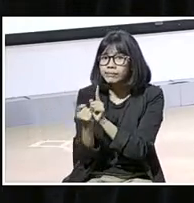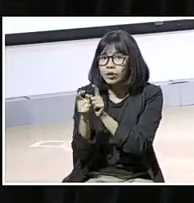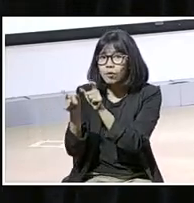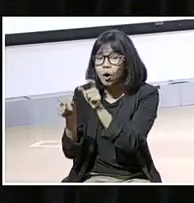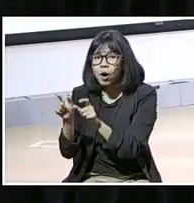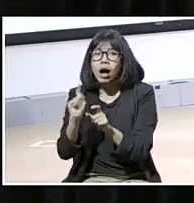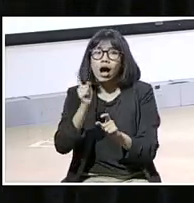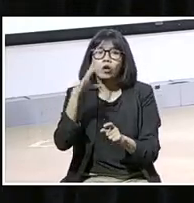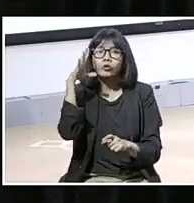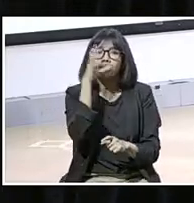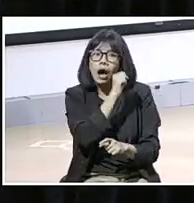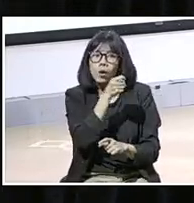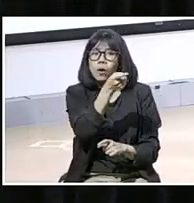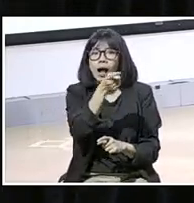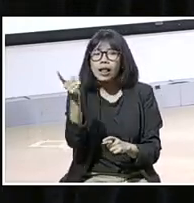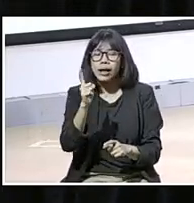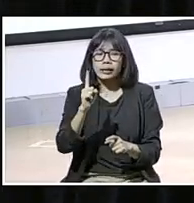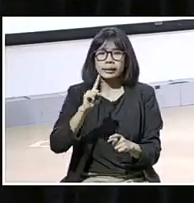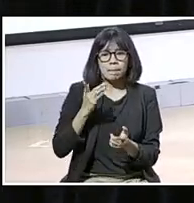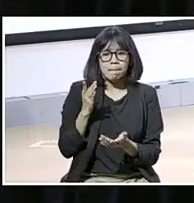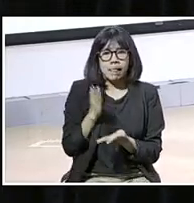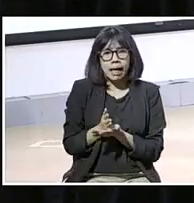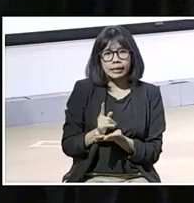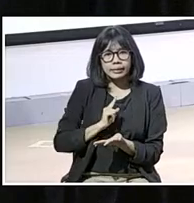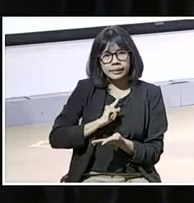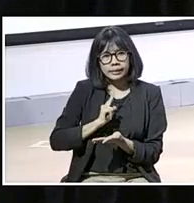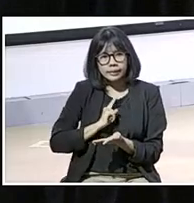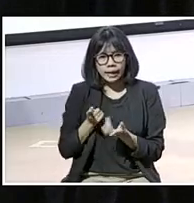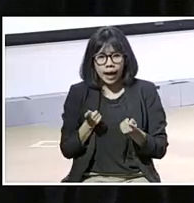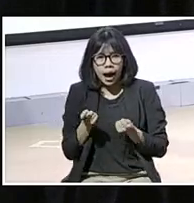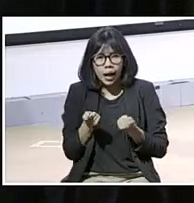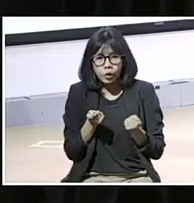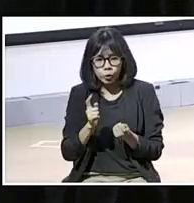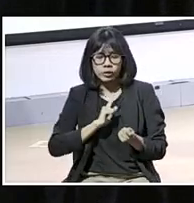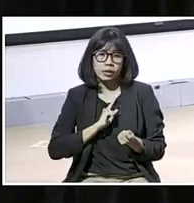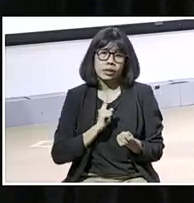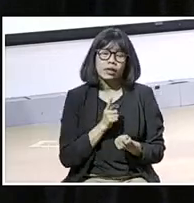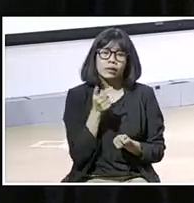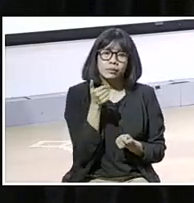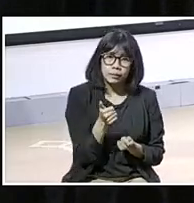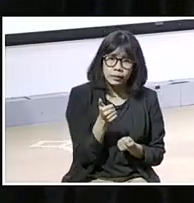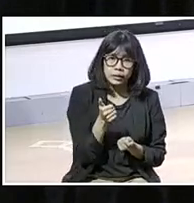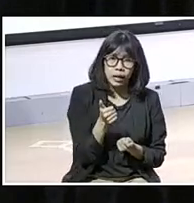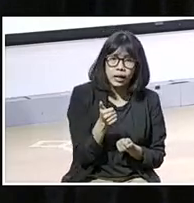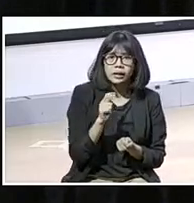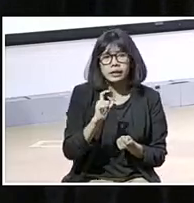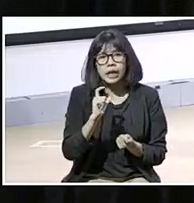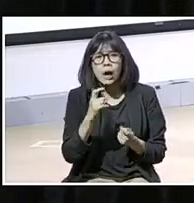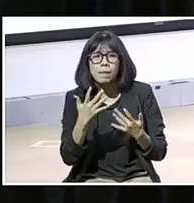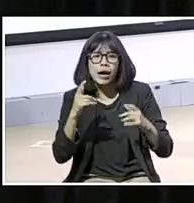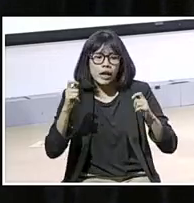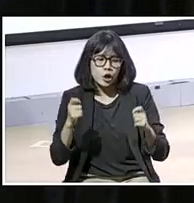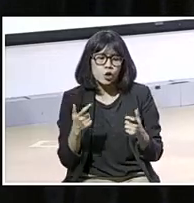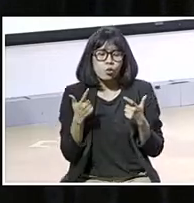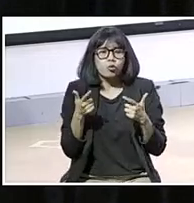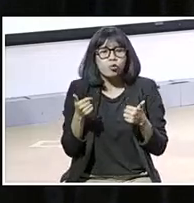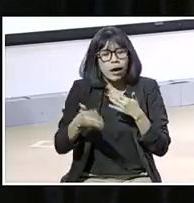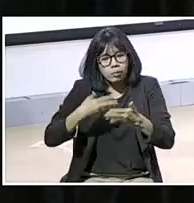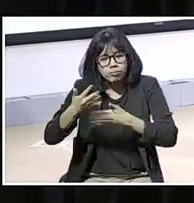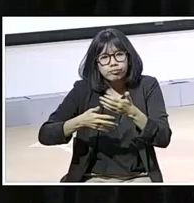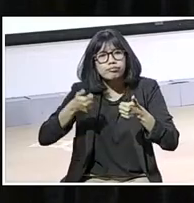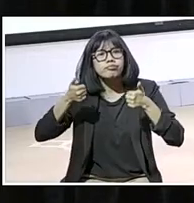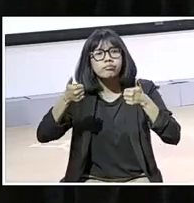you are as a person, which takes a lot of self-reflecting. But after doing that, just figure out what you want in life and understanding, like, did